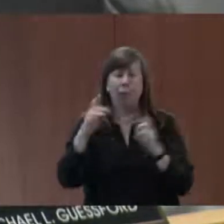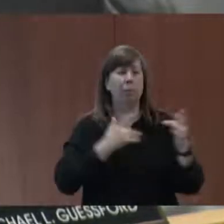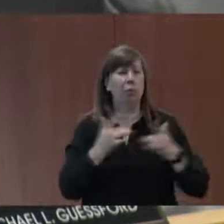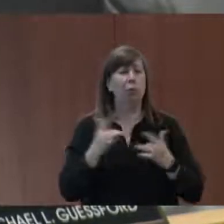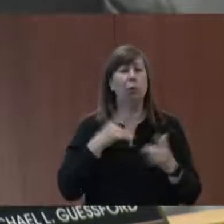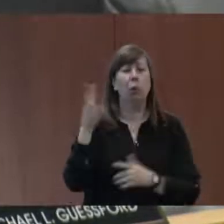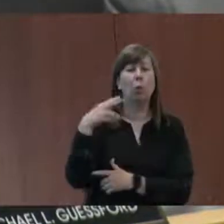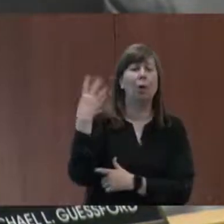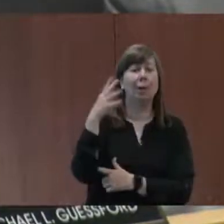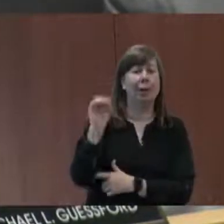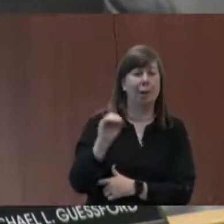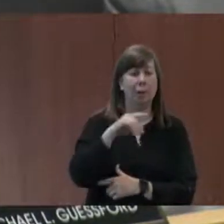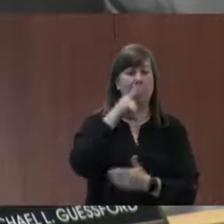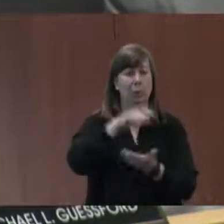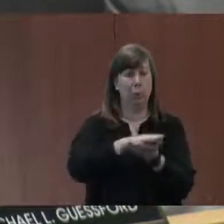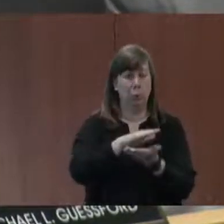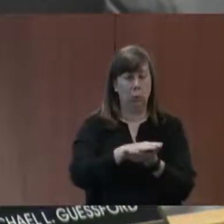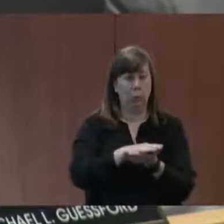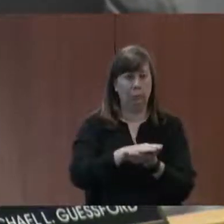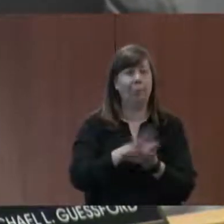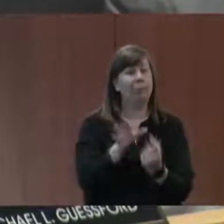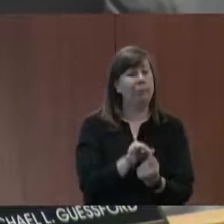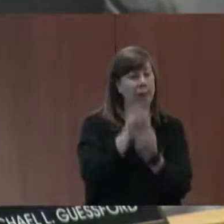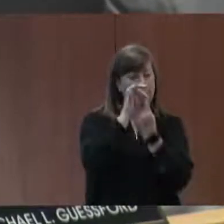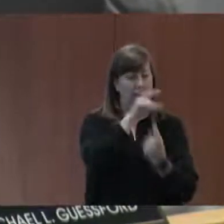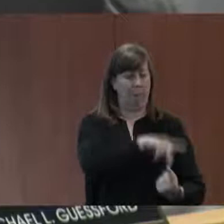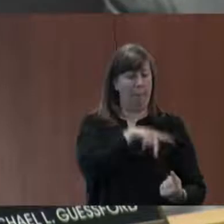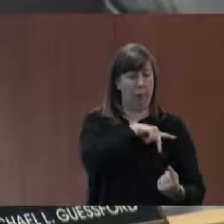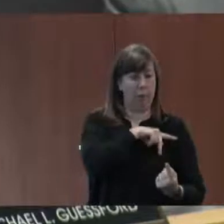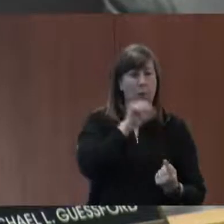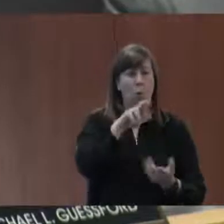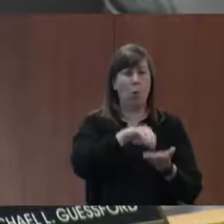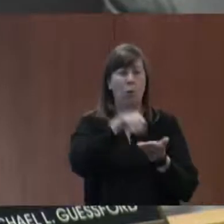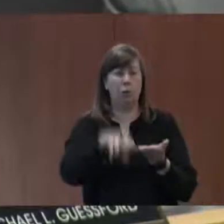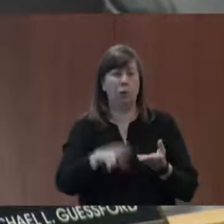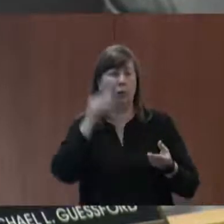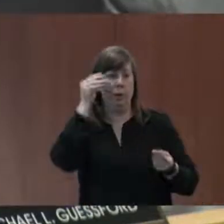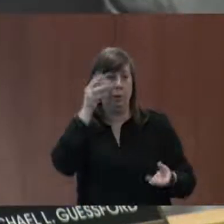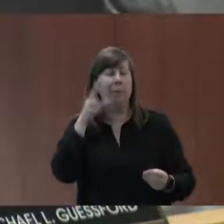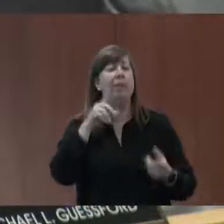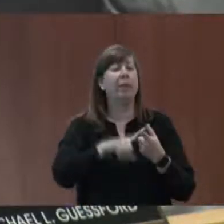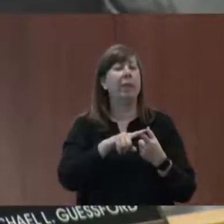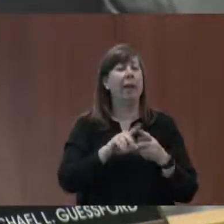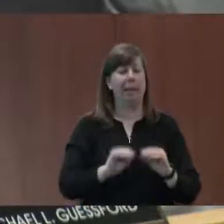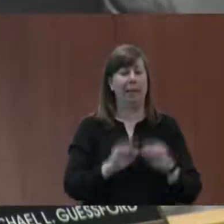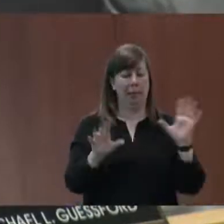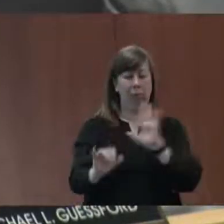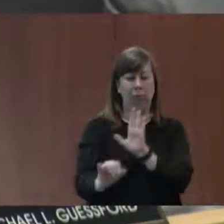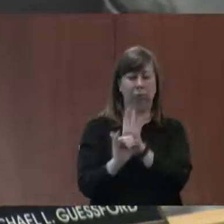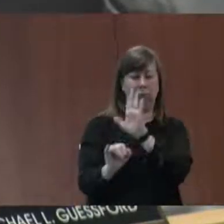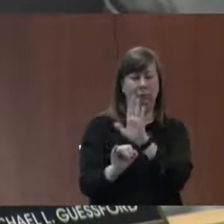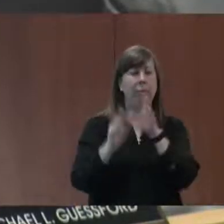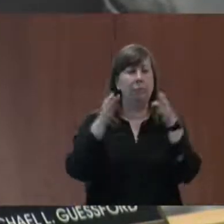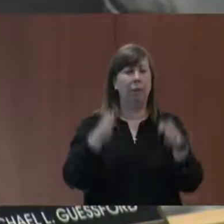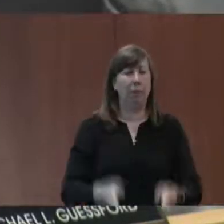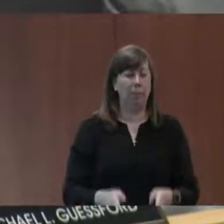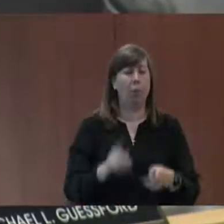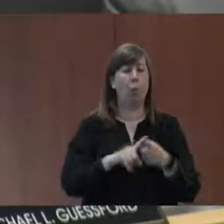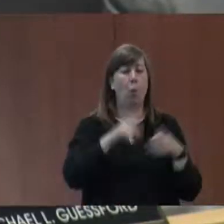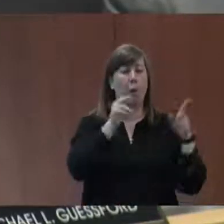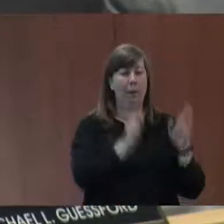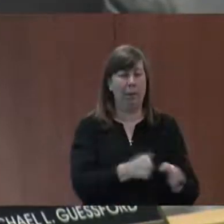concerning Washington County Public Schools except personnel or student matters which clearly identify an individual